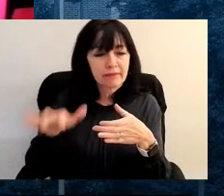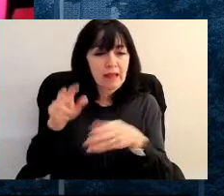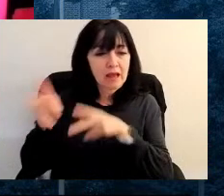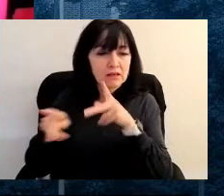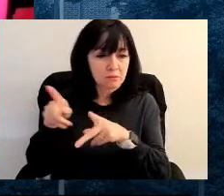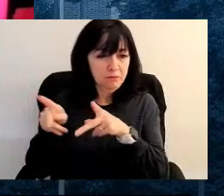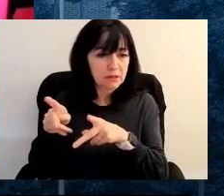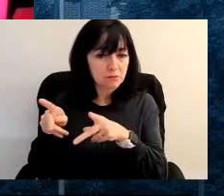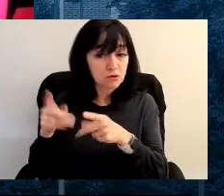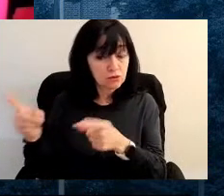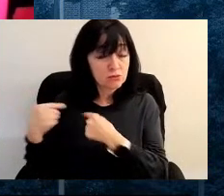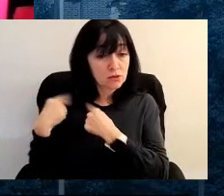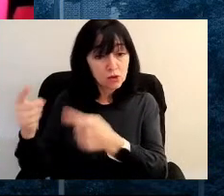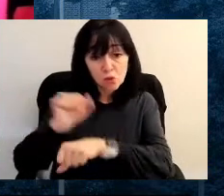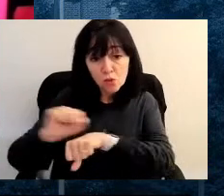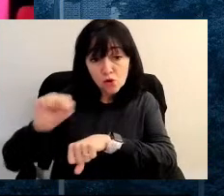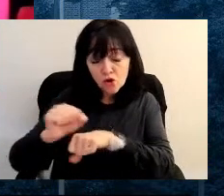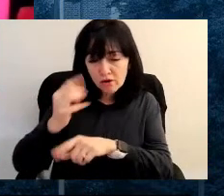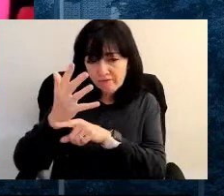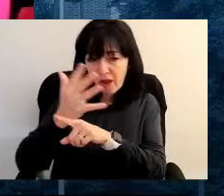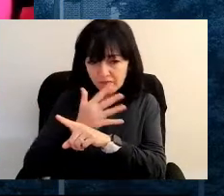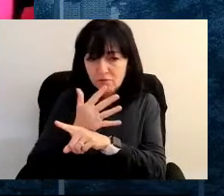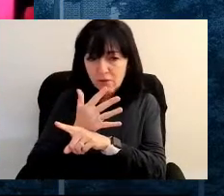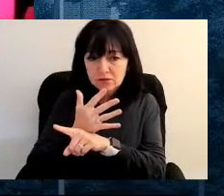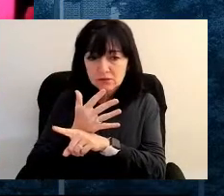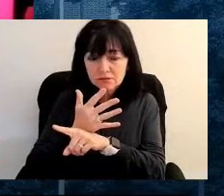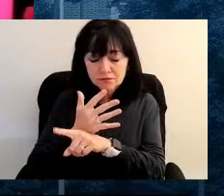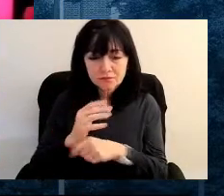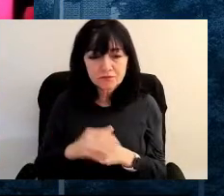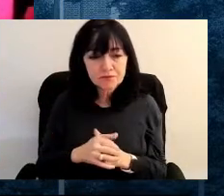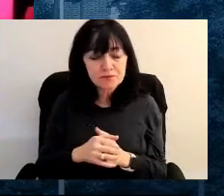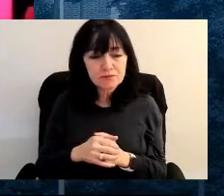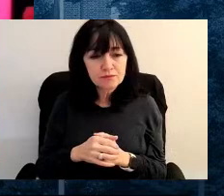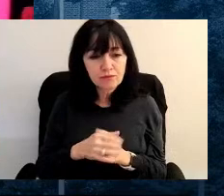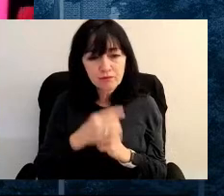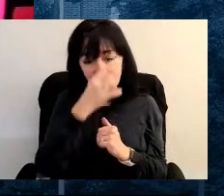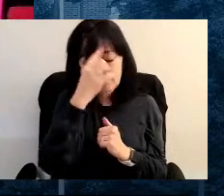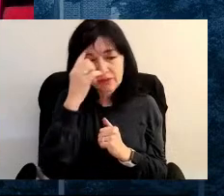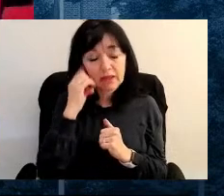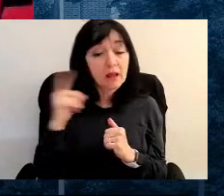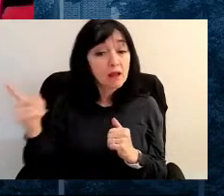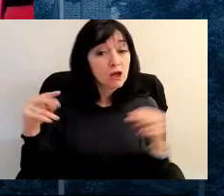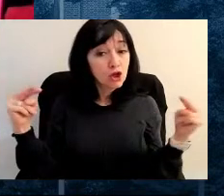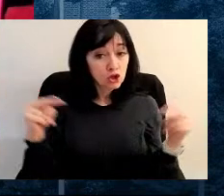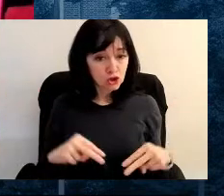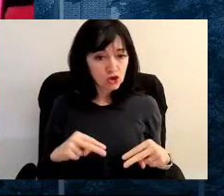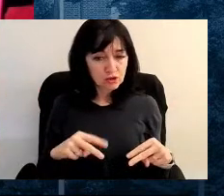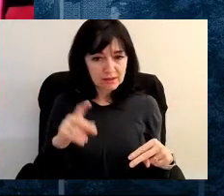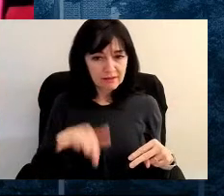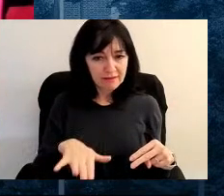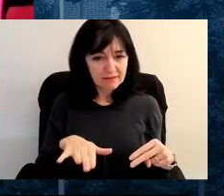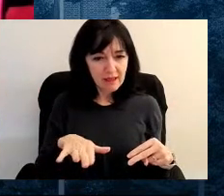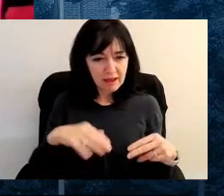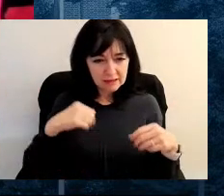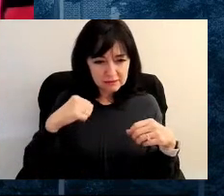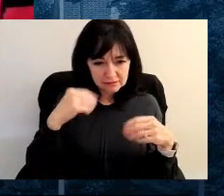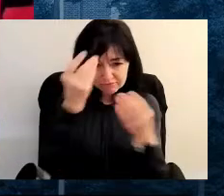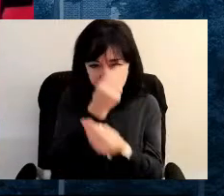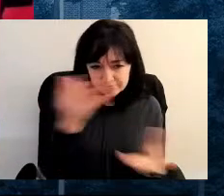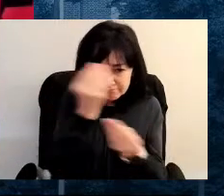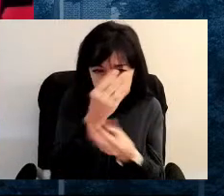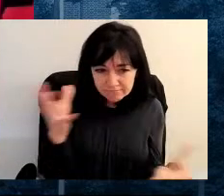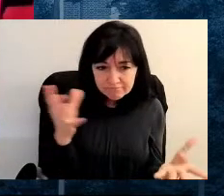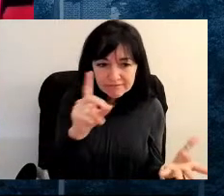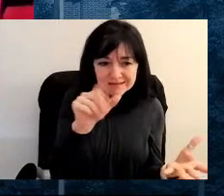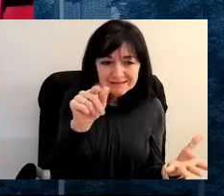5 months. And in looking at the data that we've received in